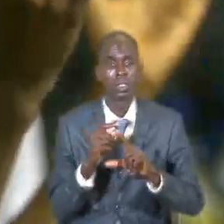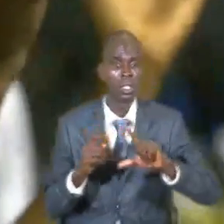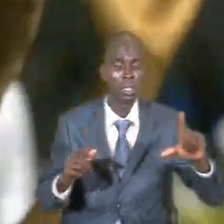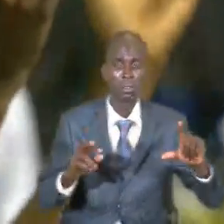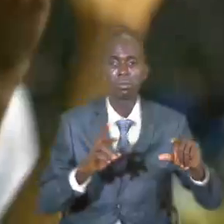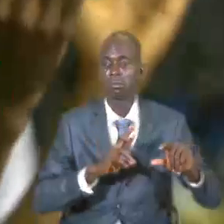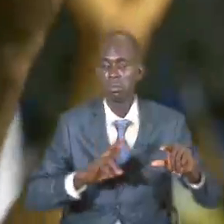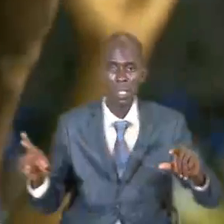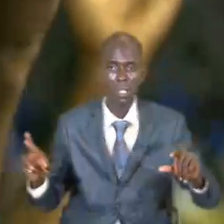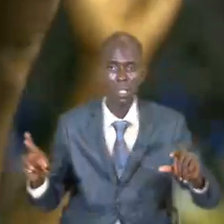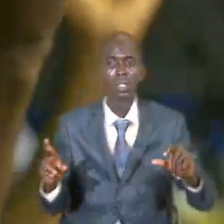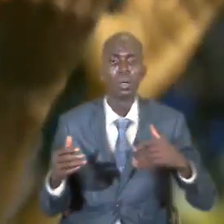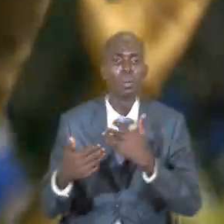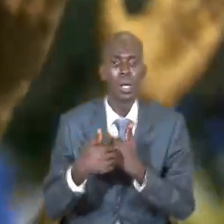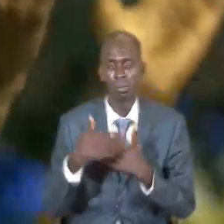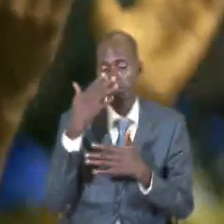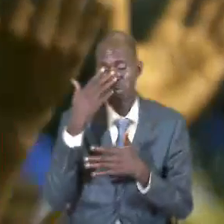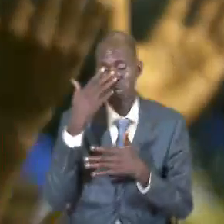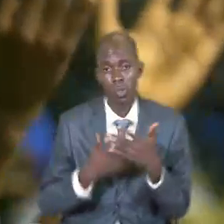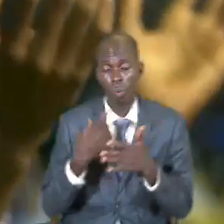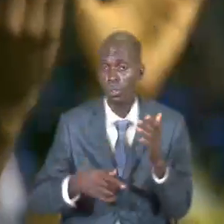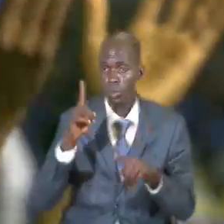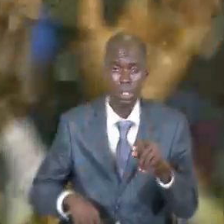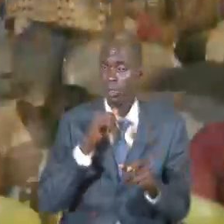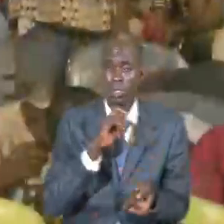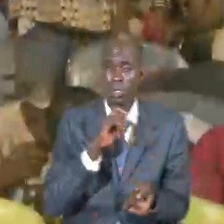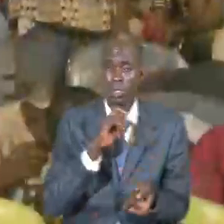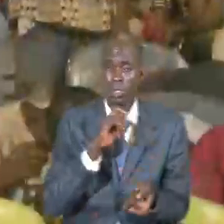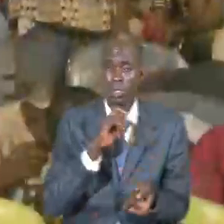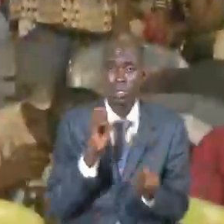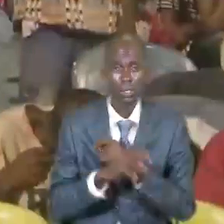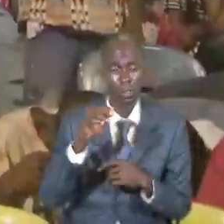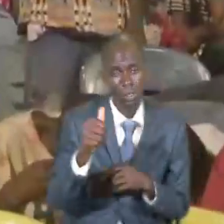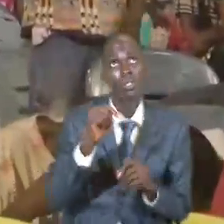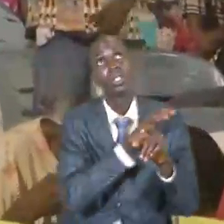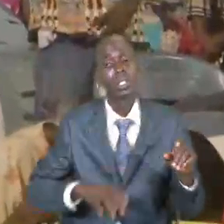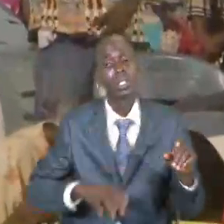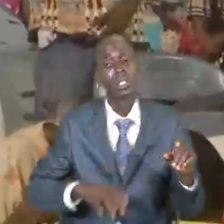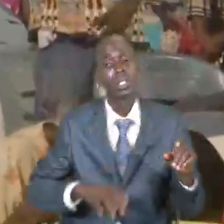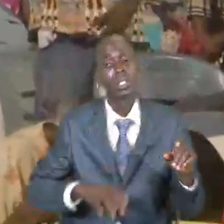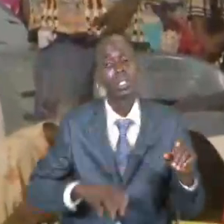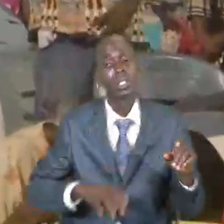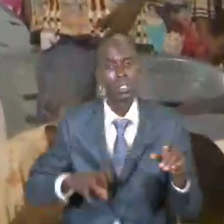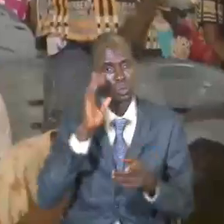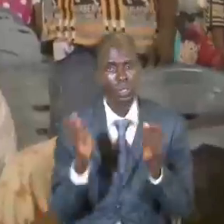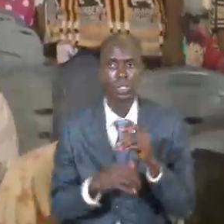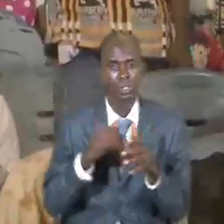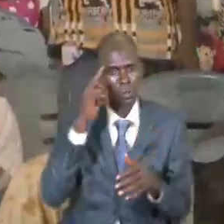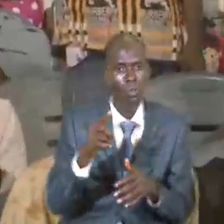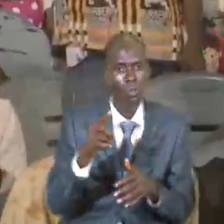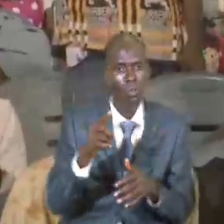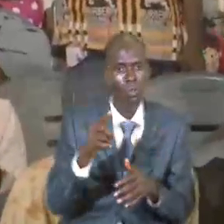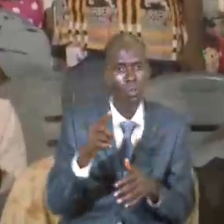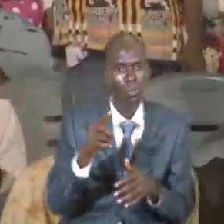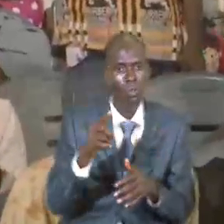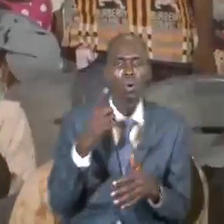not change for yourself, Christ will change it for you. What you couldn't bring better and make better in your life, the